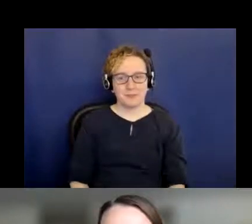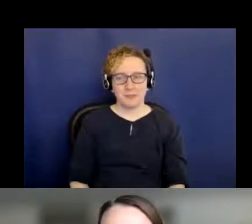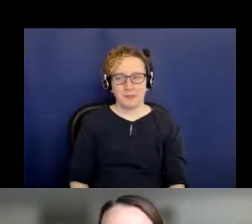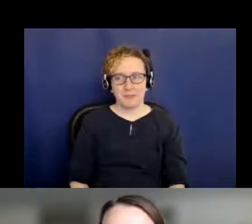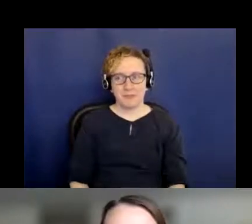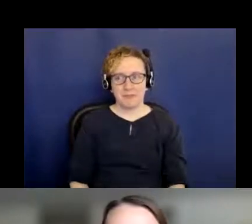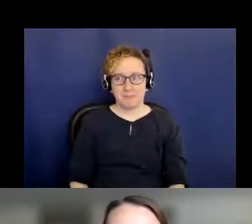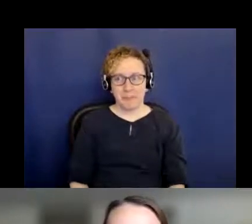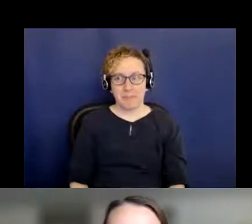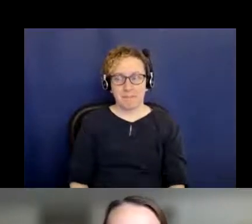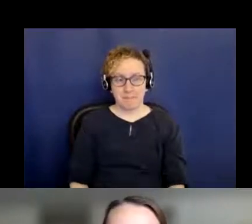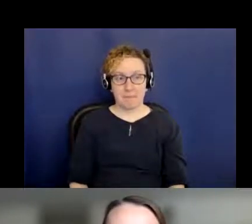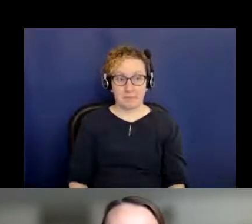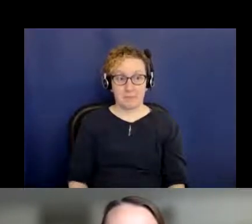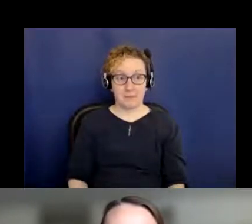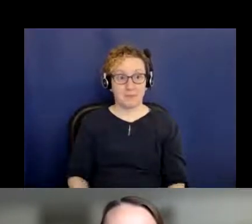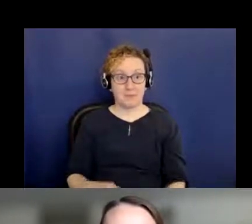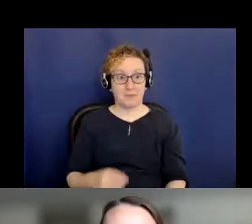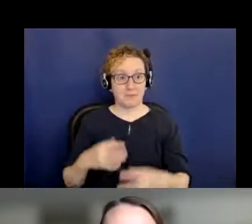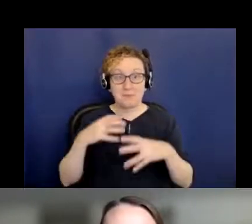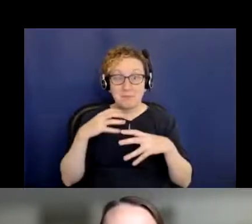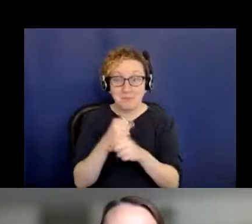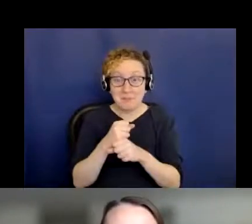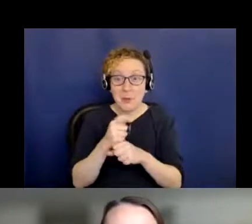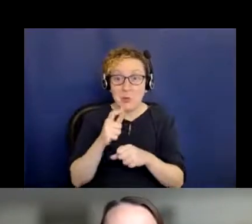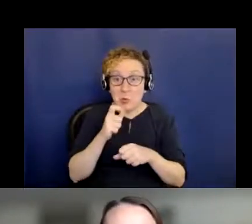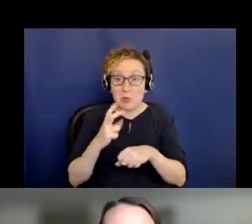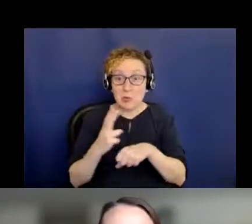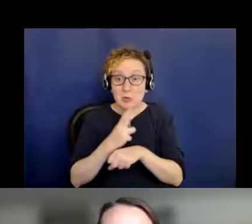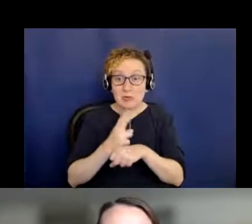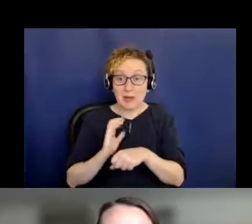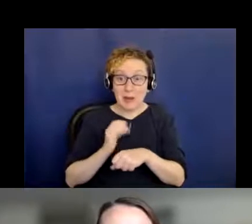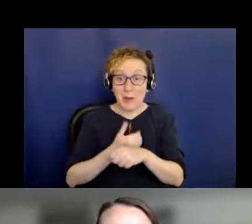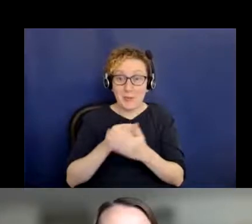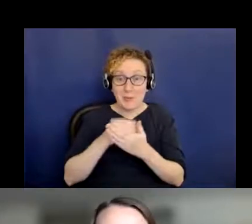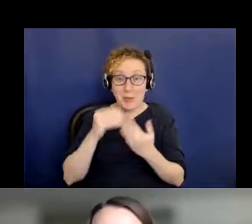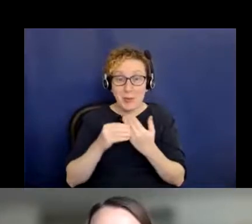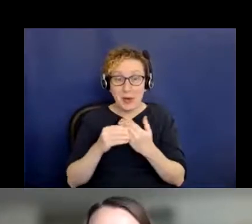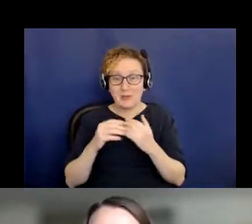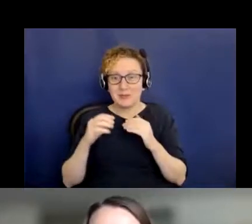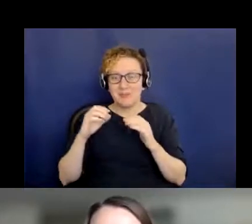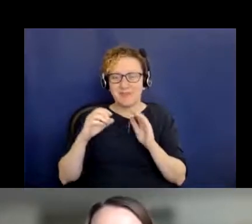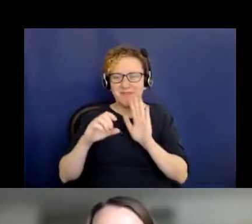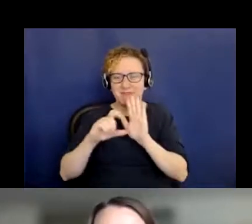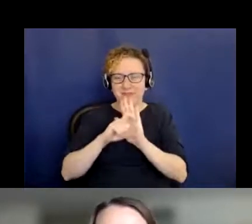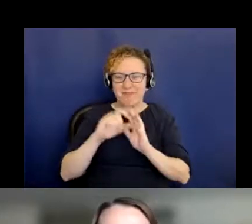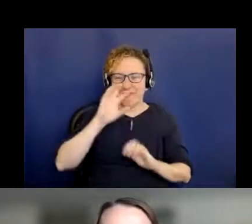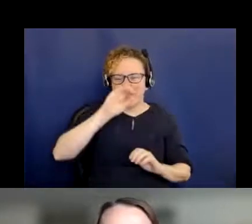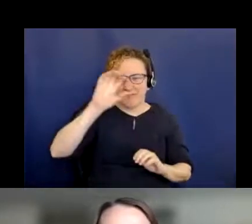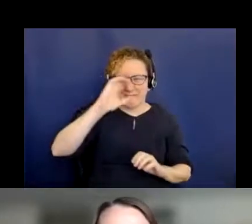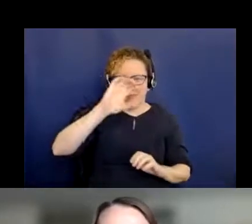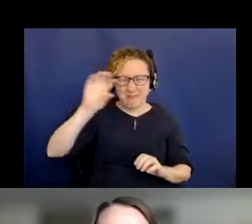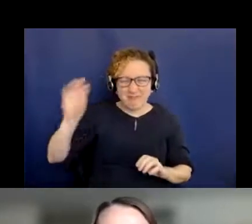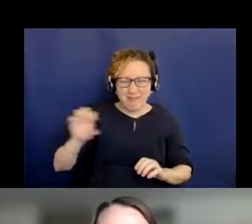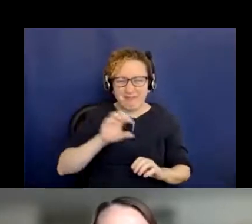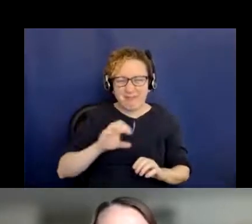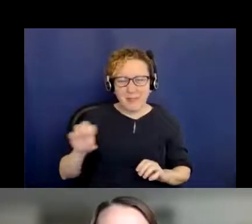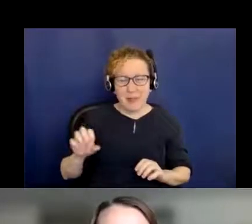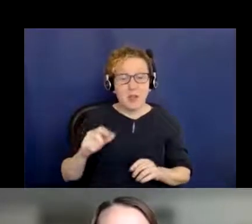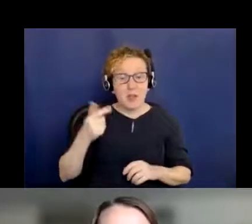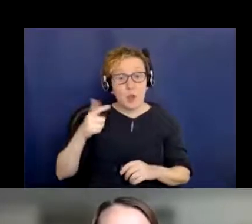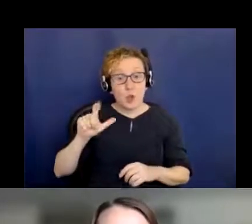Just a snapshot of who is using our programs. So like I said, both our Global Up at Home and Global Up Abroad have